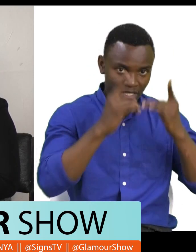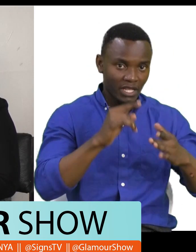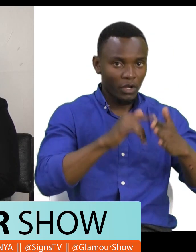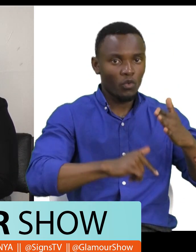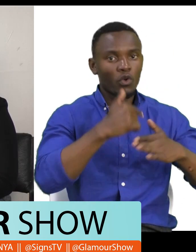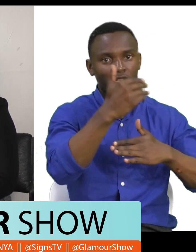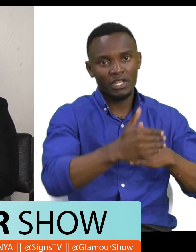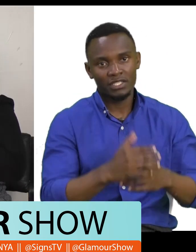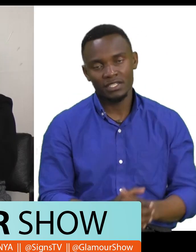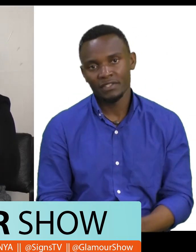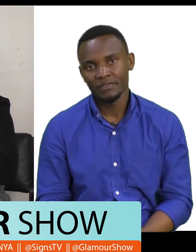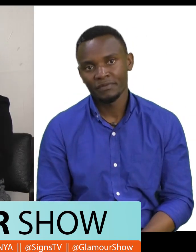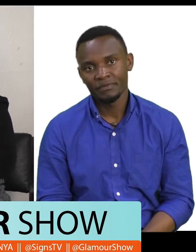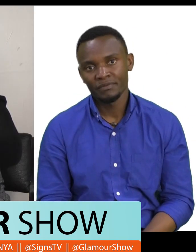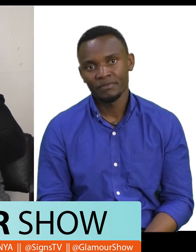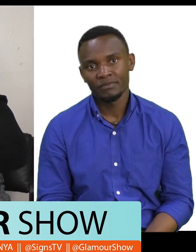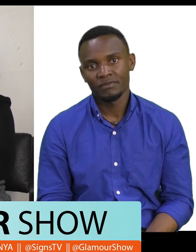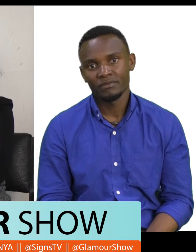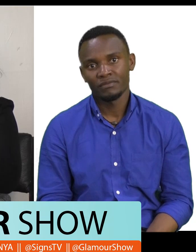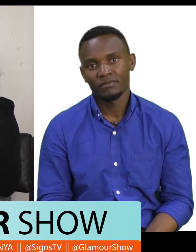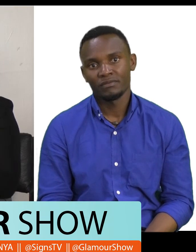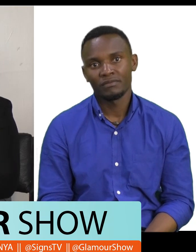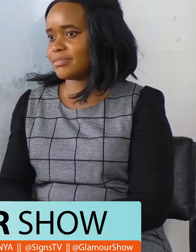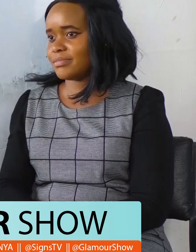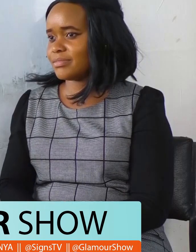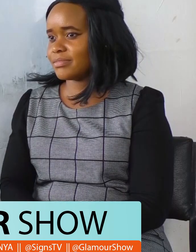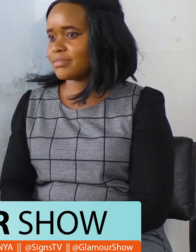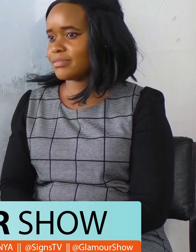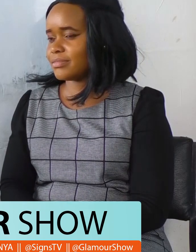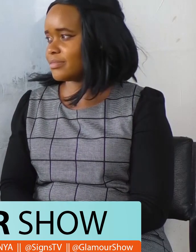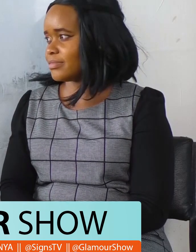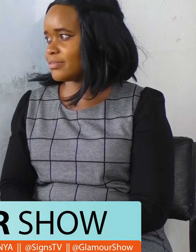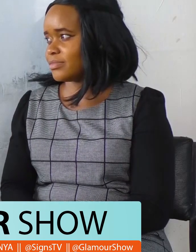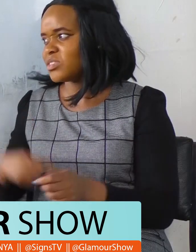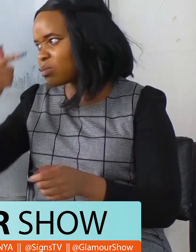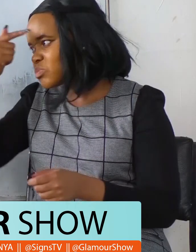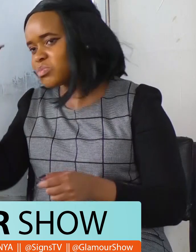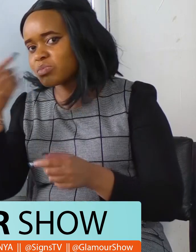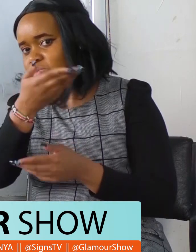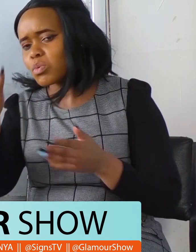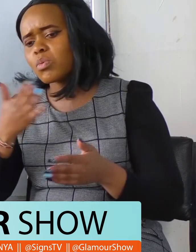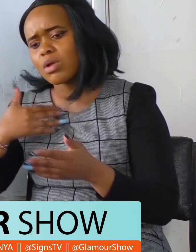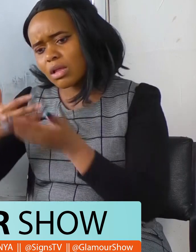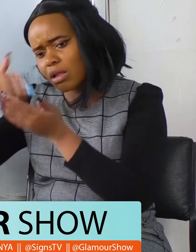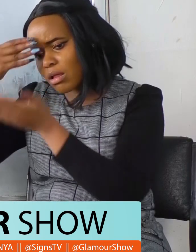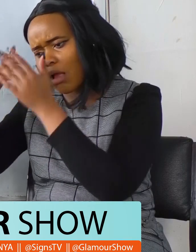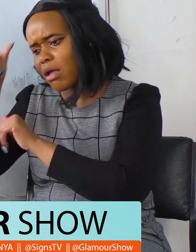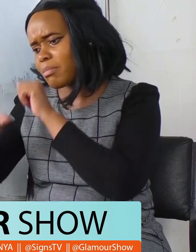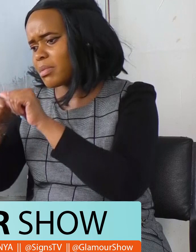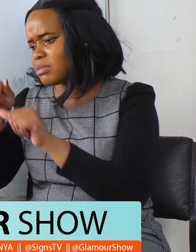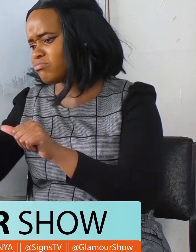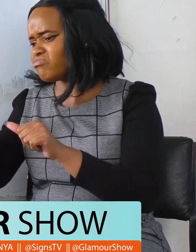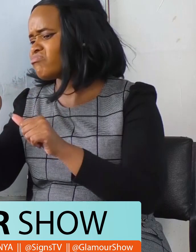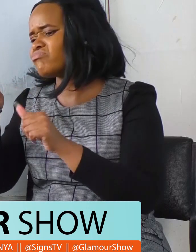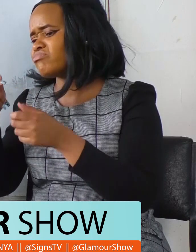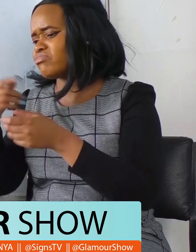next. So can you kindly tell us the procedure of waxing? Because the viewers who